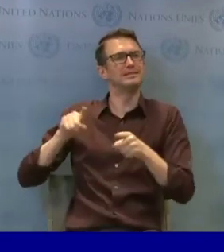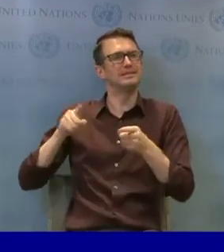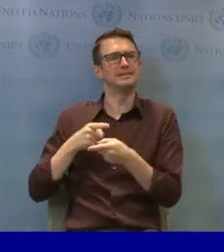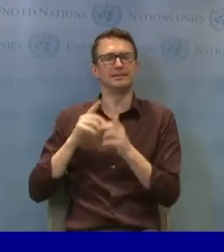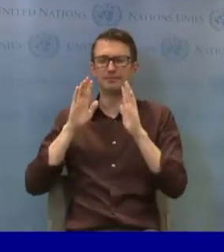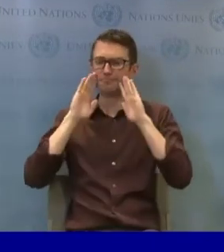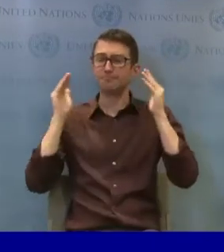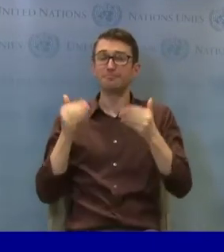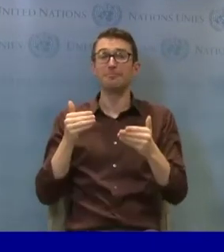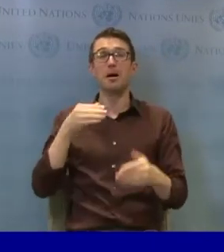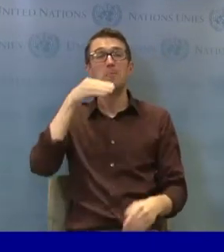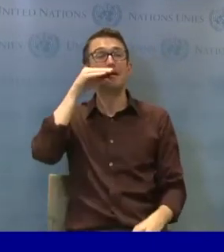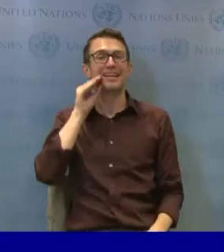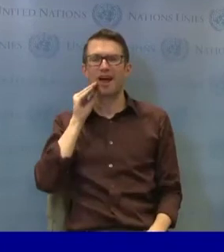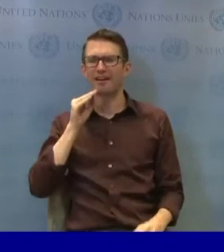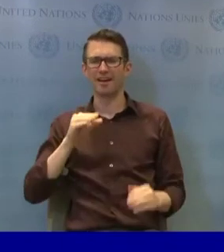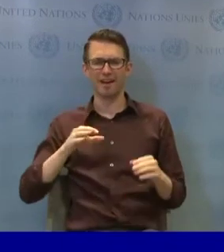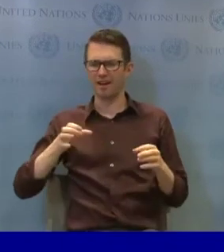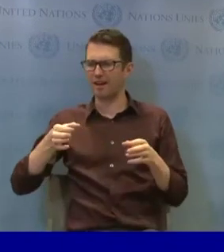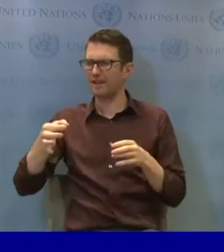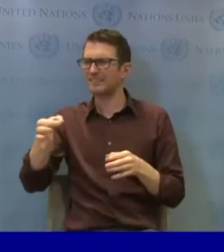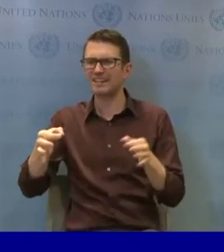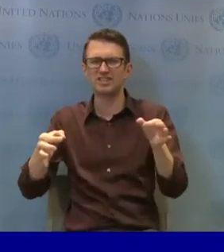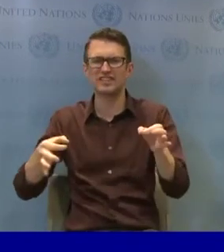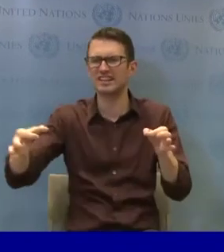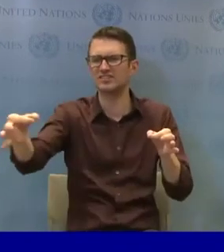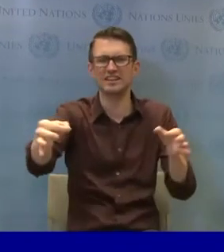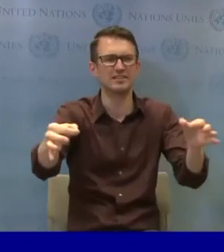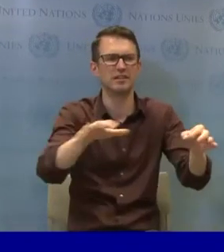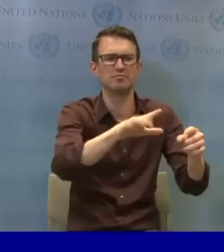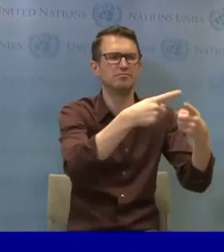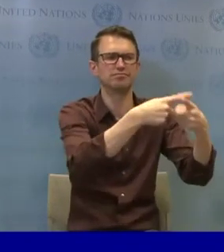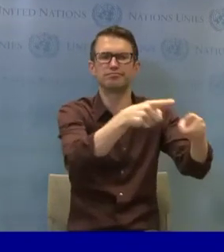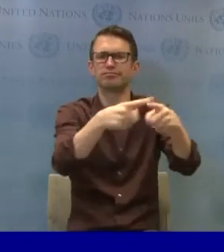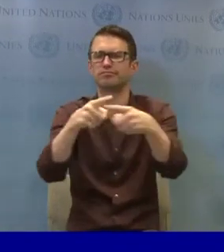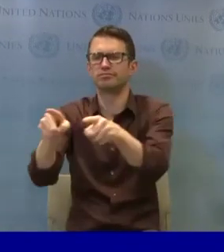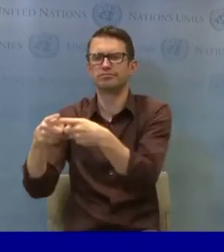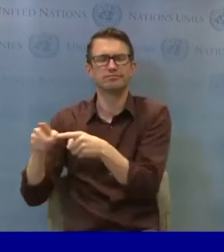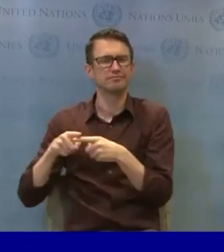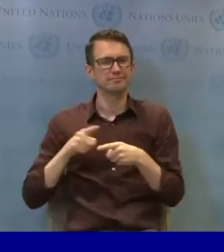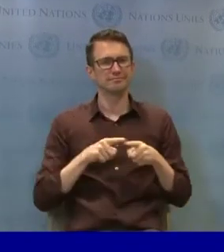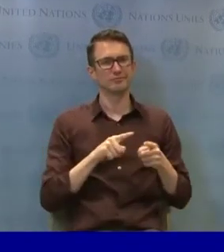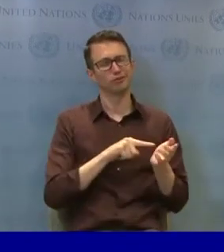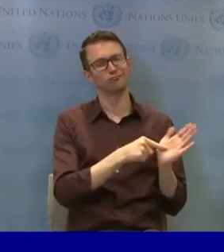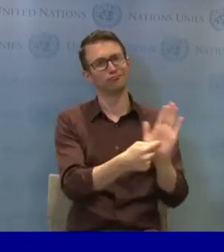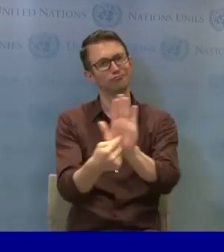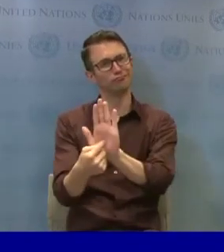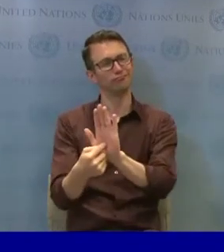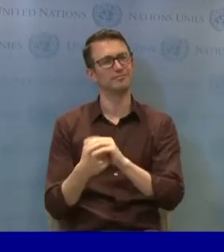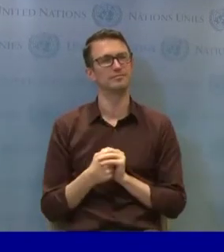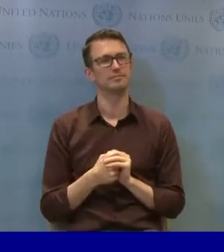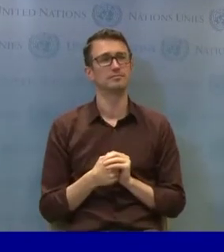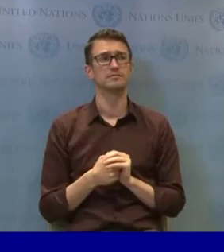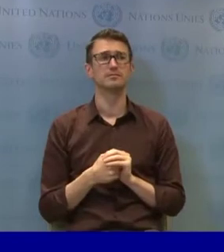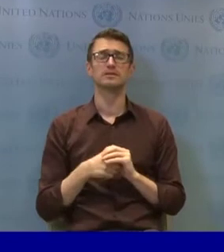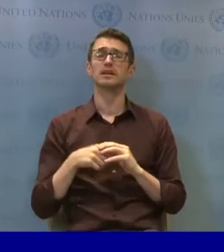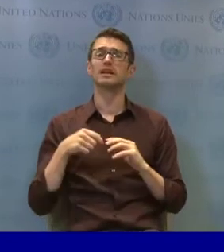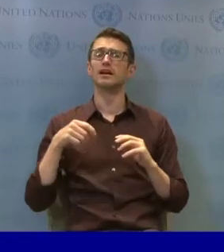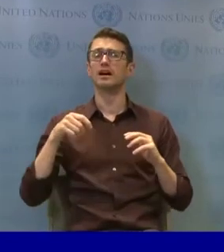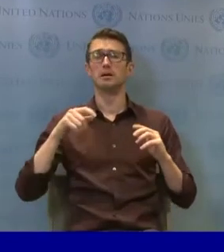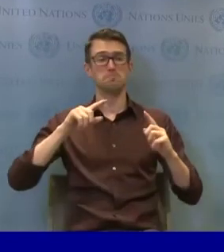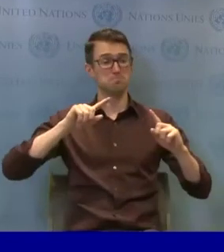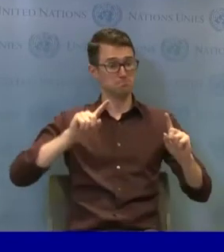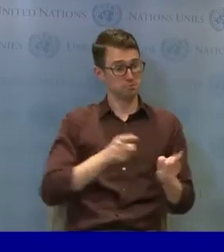magical confluence of music and poetry conveys the moving message of a true love that is destined to never